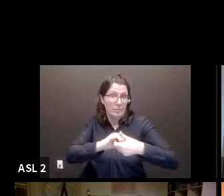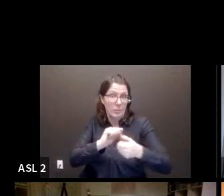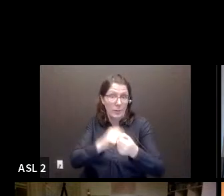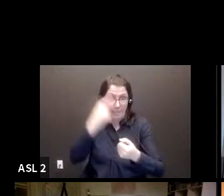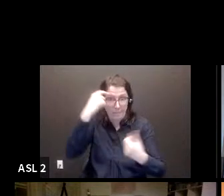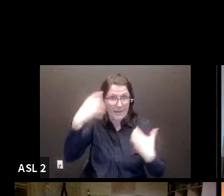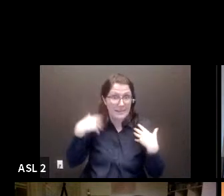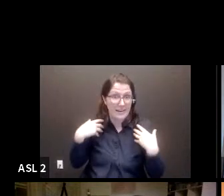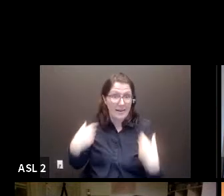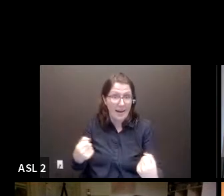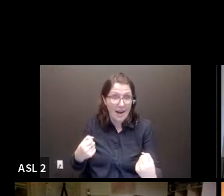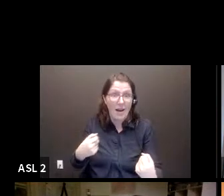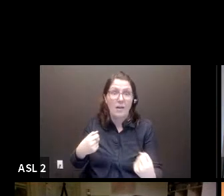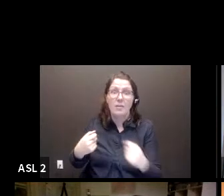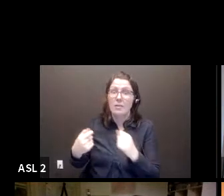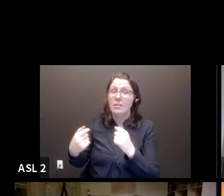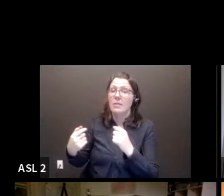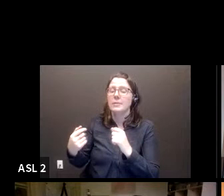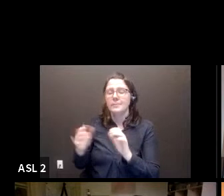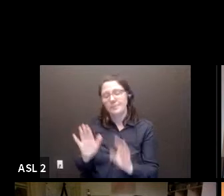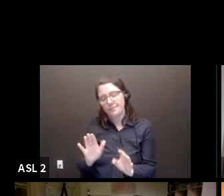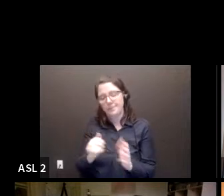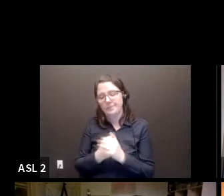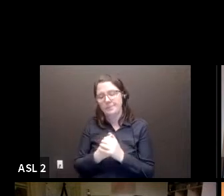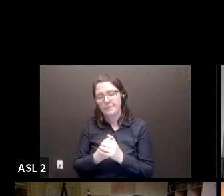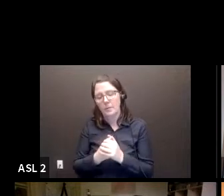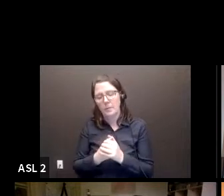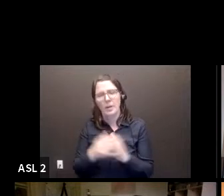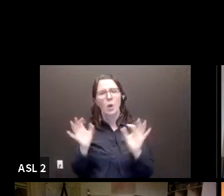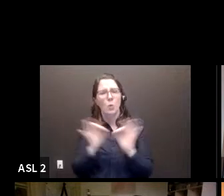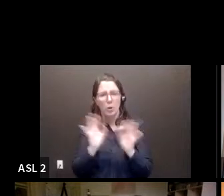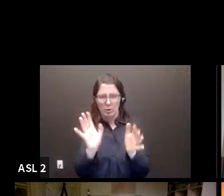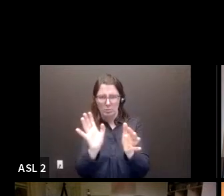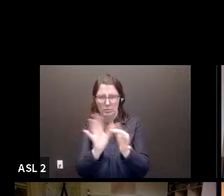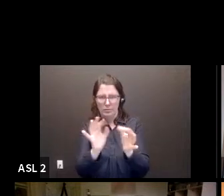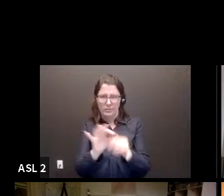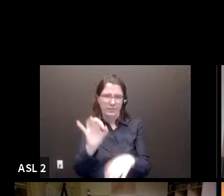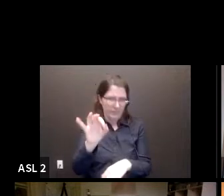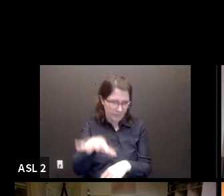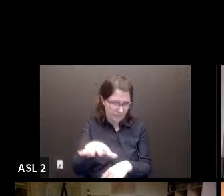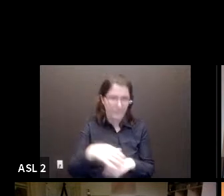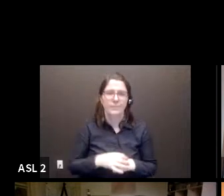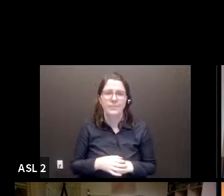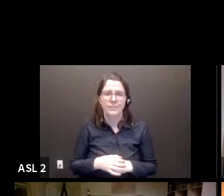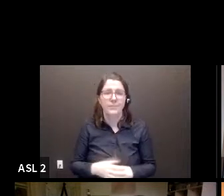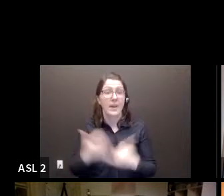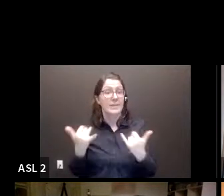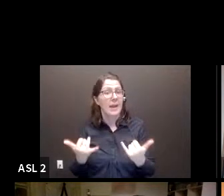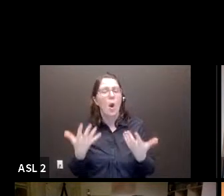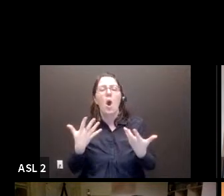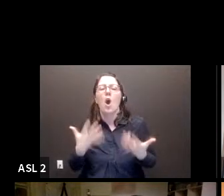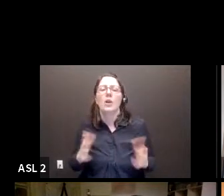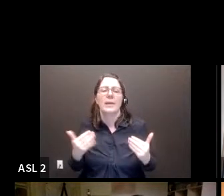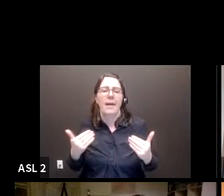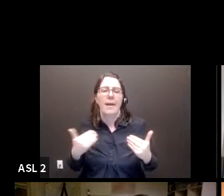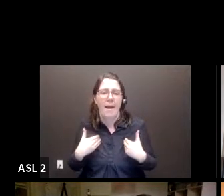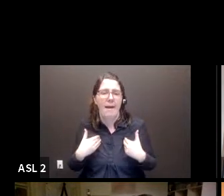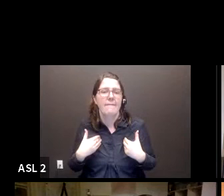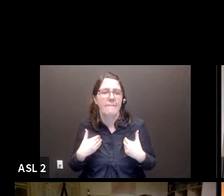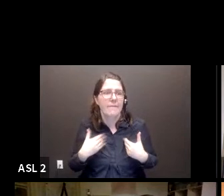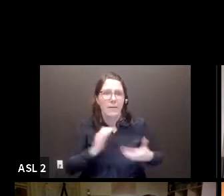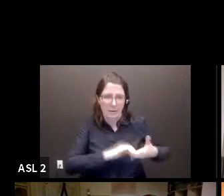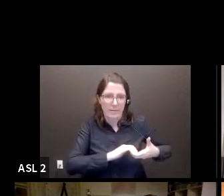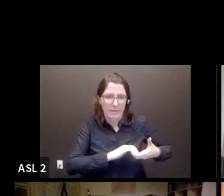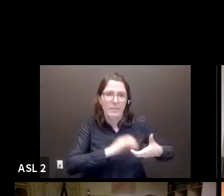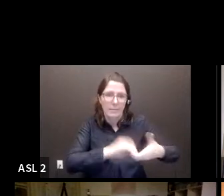there's probably something that bears reference here right now we have a number of these partnerships already underway we have a mental